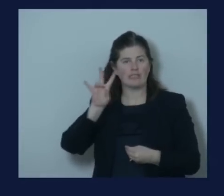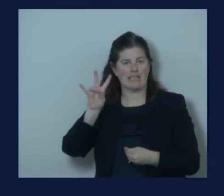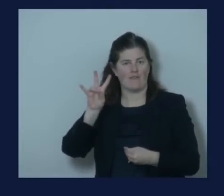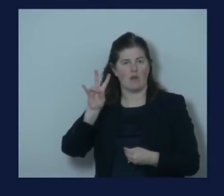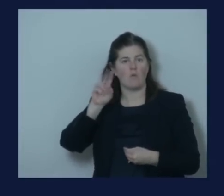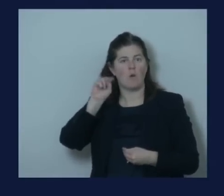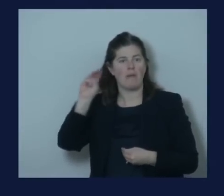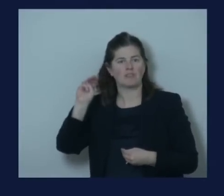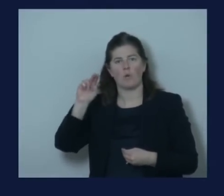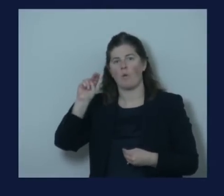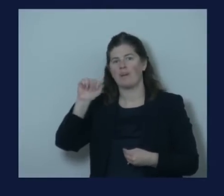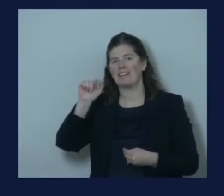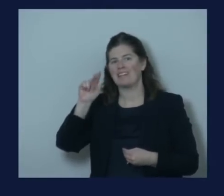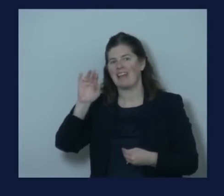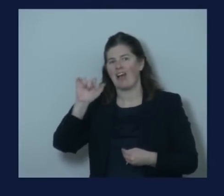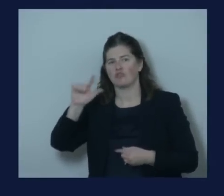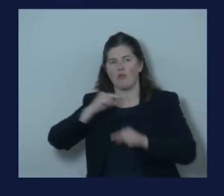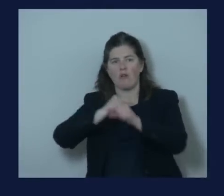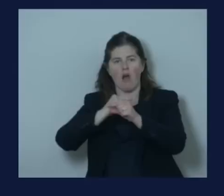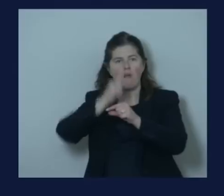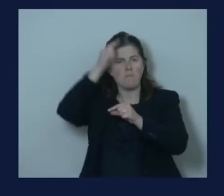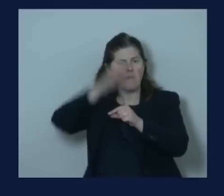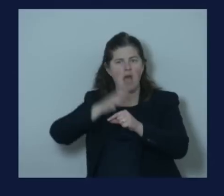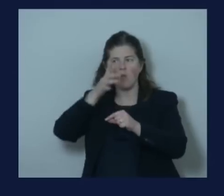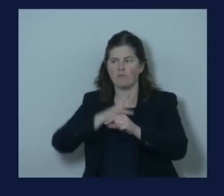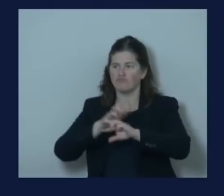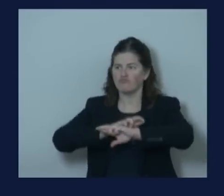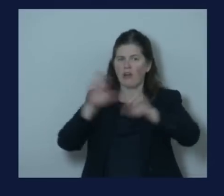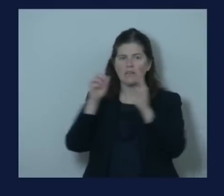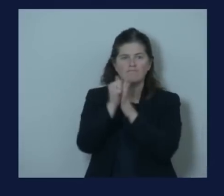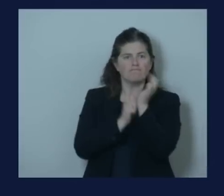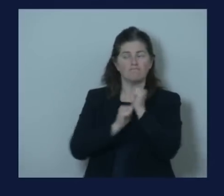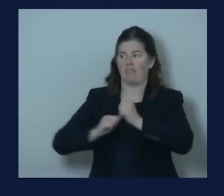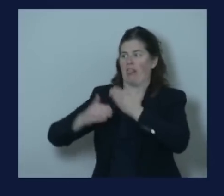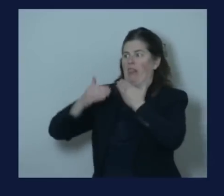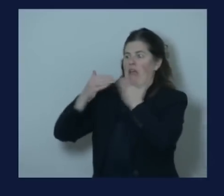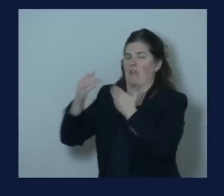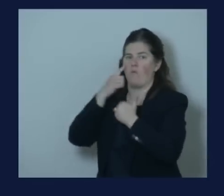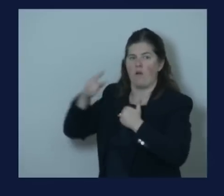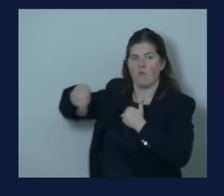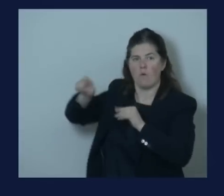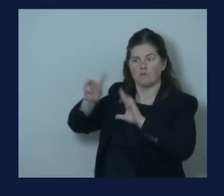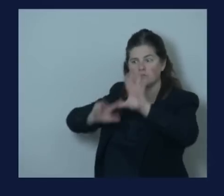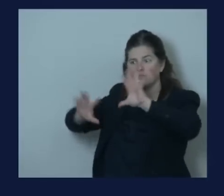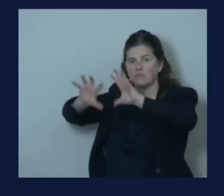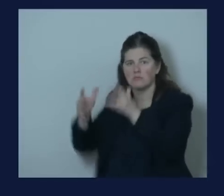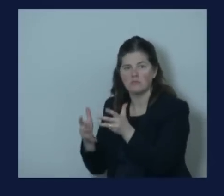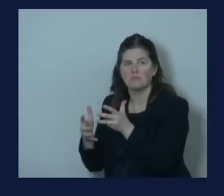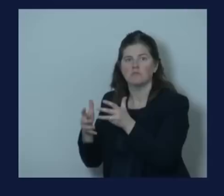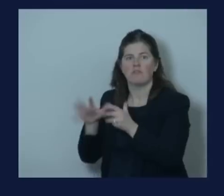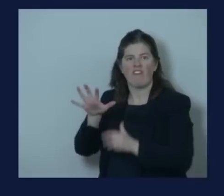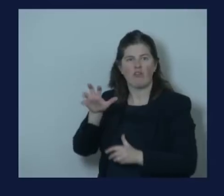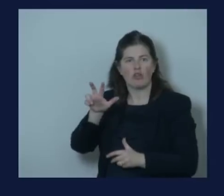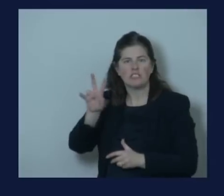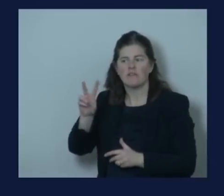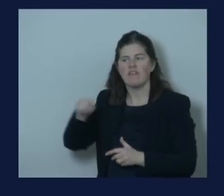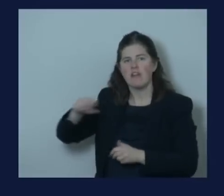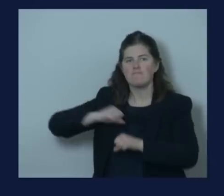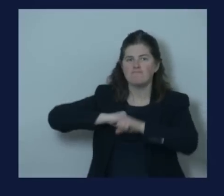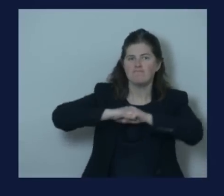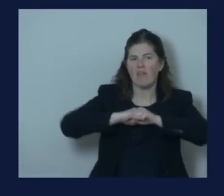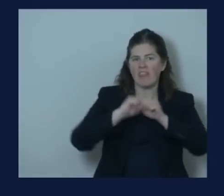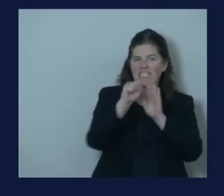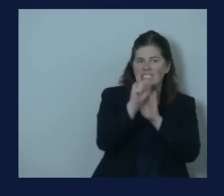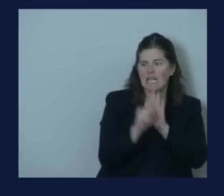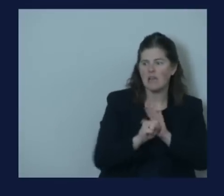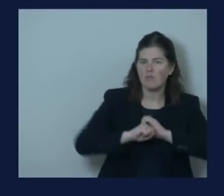National Guard men and women up and ready for action. Thank you to all these individuals who are defending our state